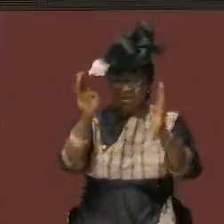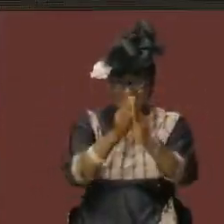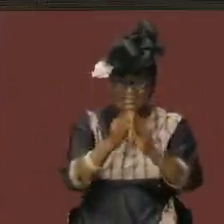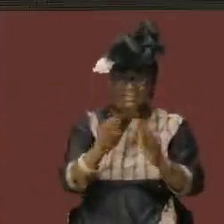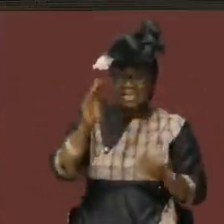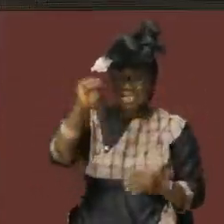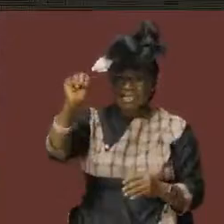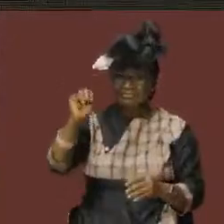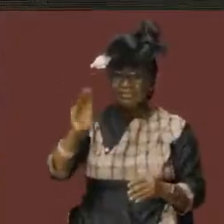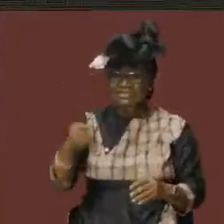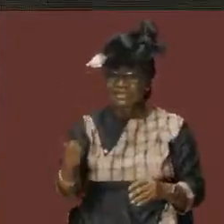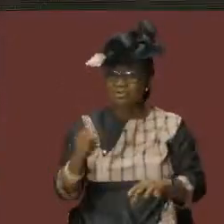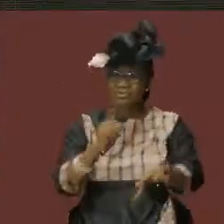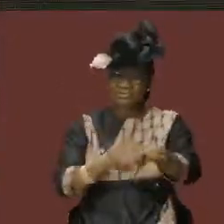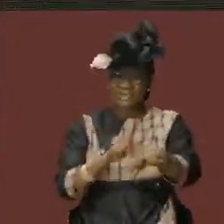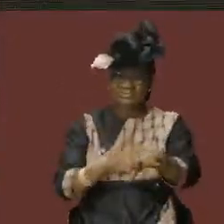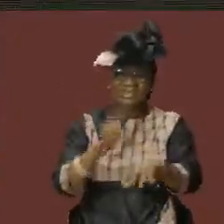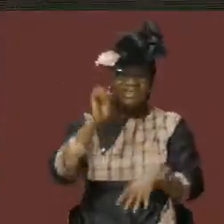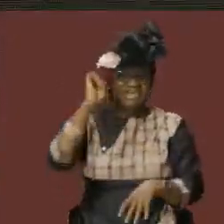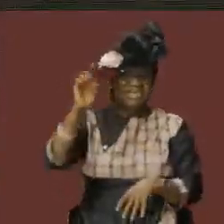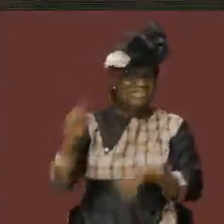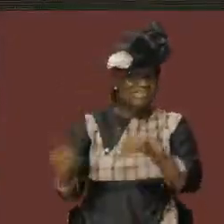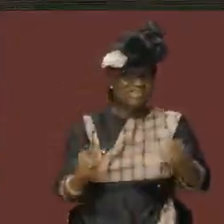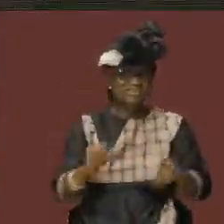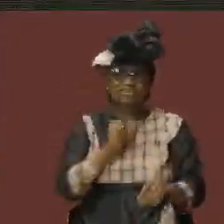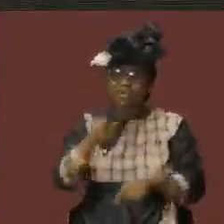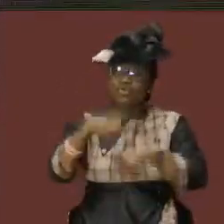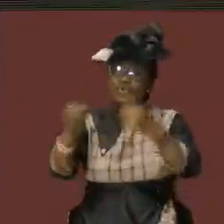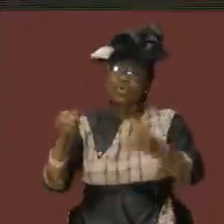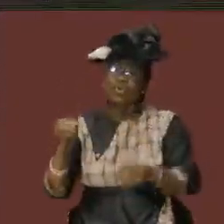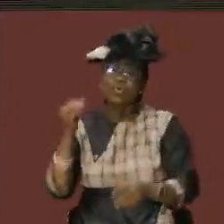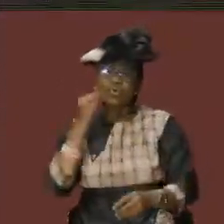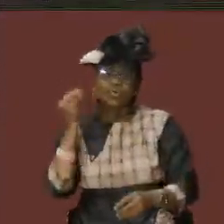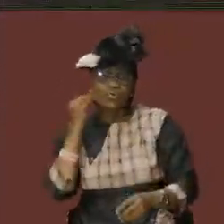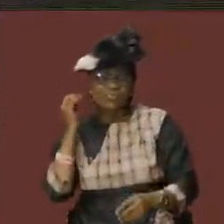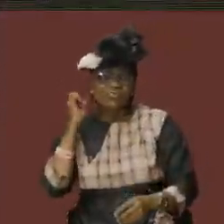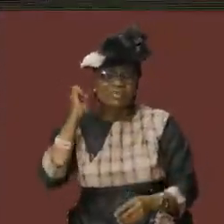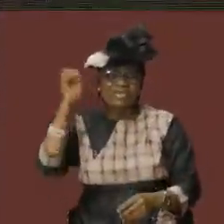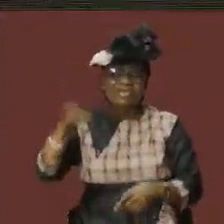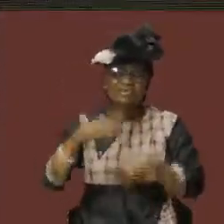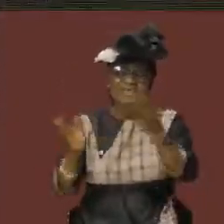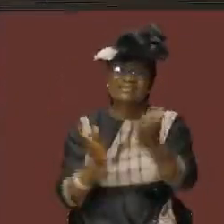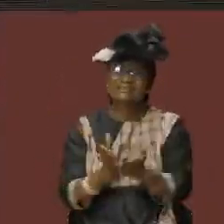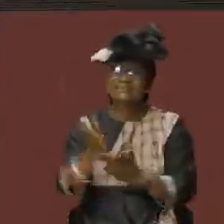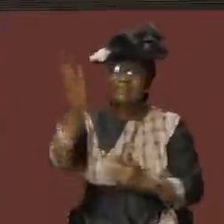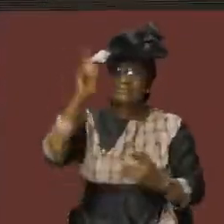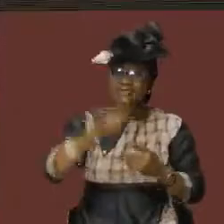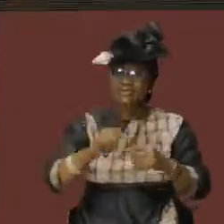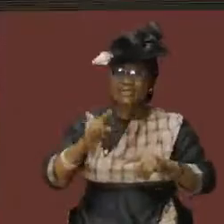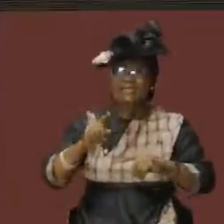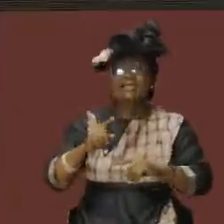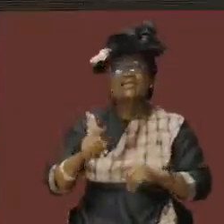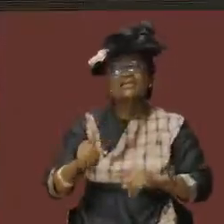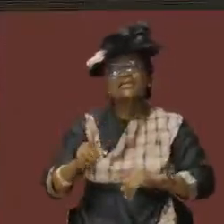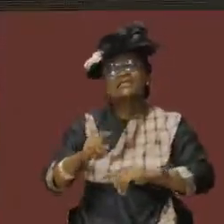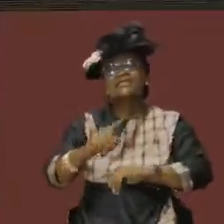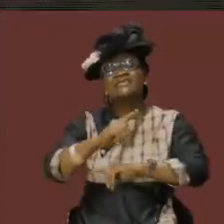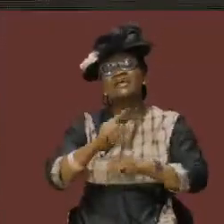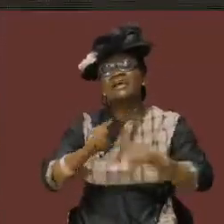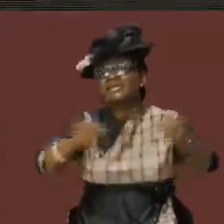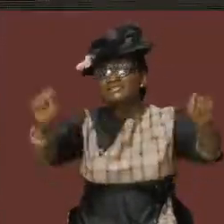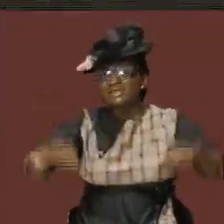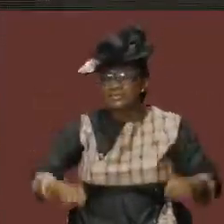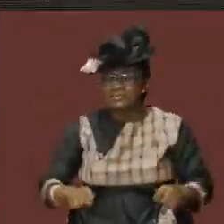He didn't go home. He went straight to the temple. He wanted to serve God. It was sickness that tied